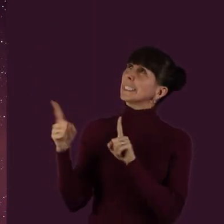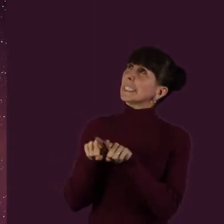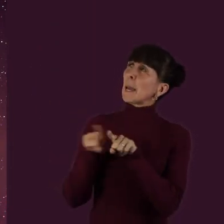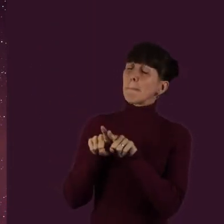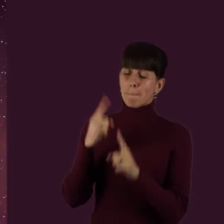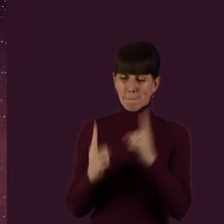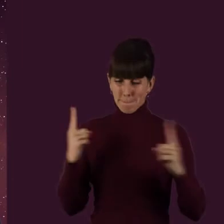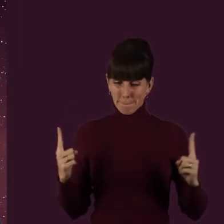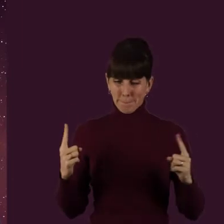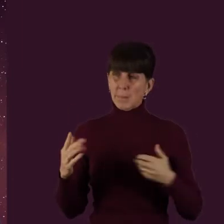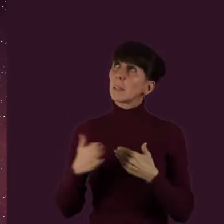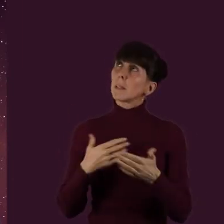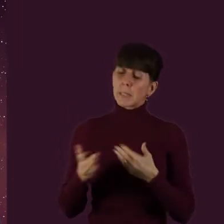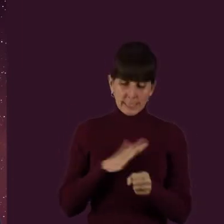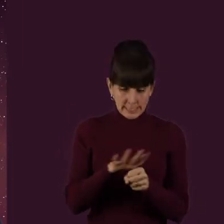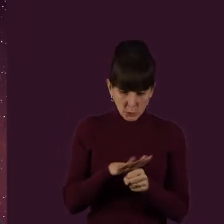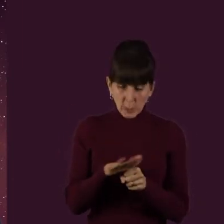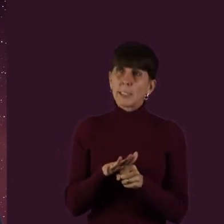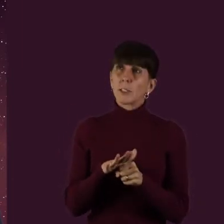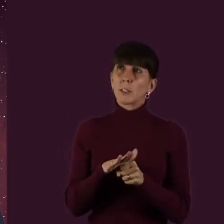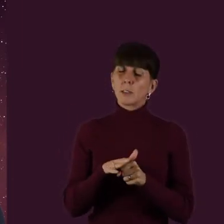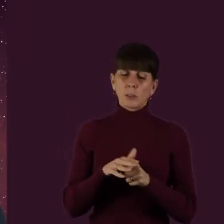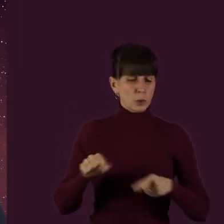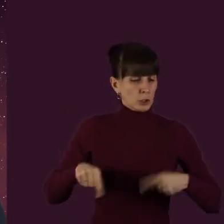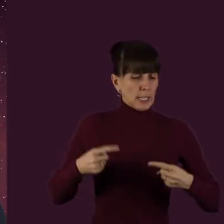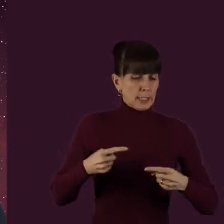situation, whatever our challenges, whatever our history,